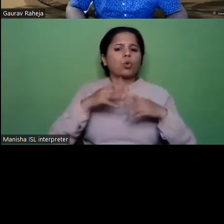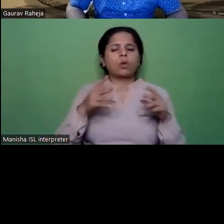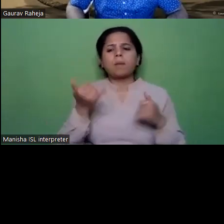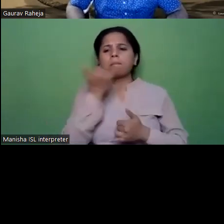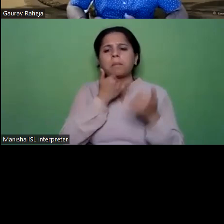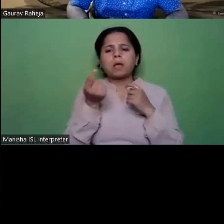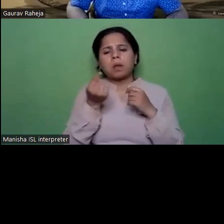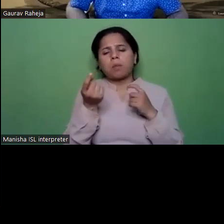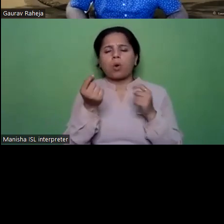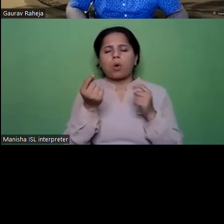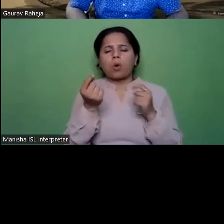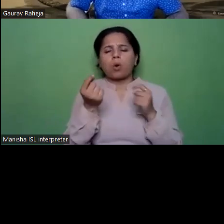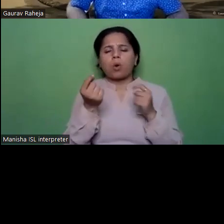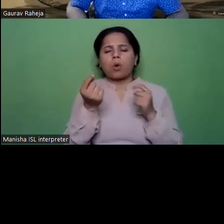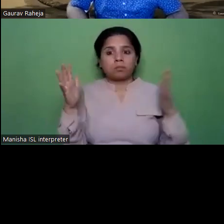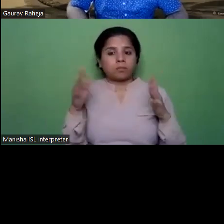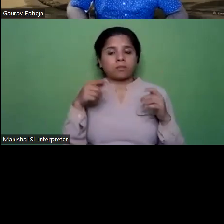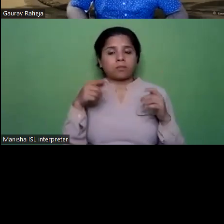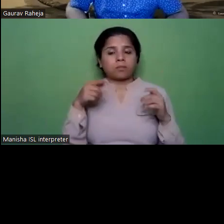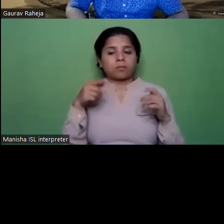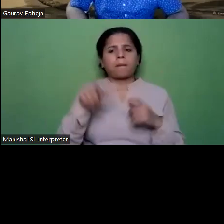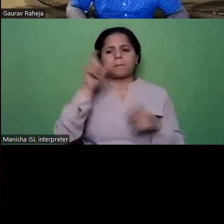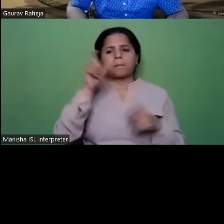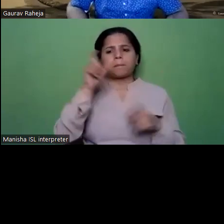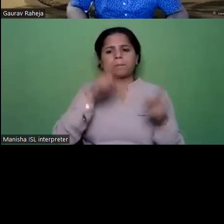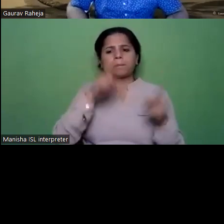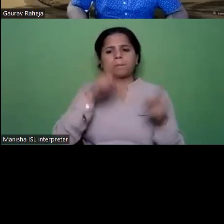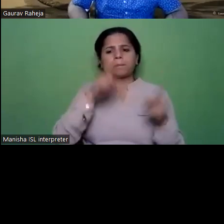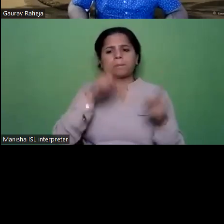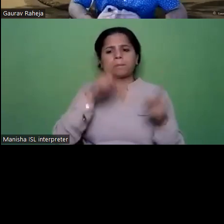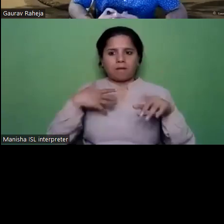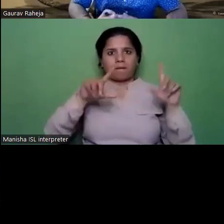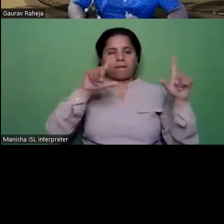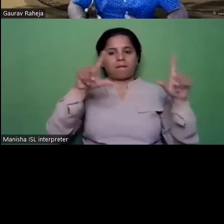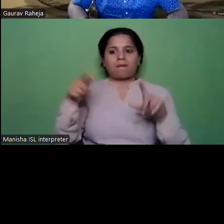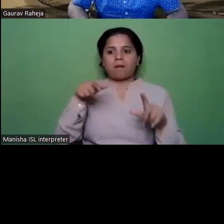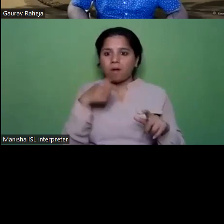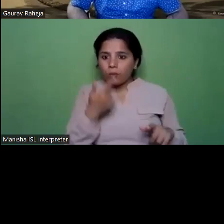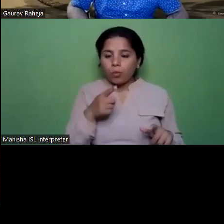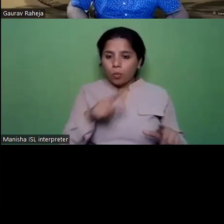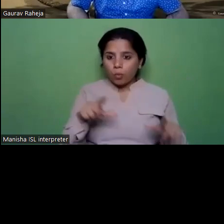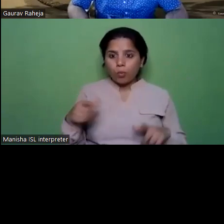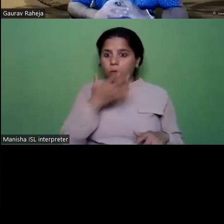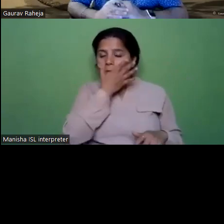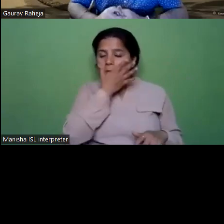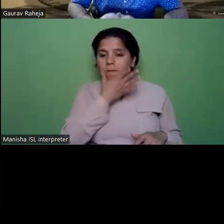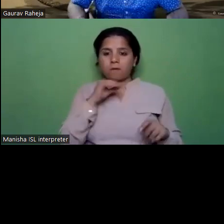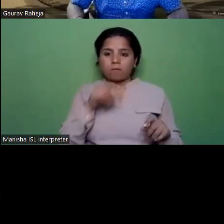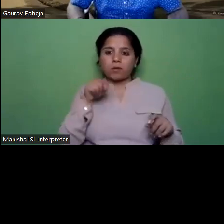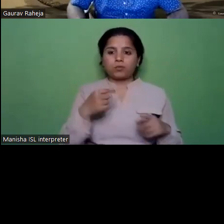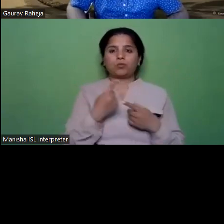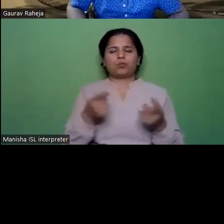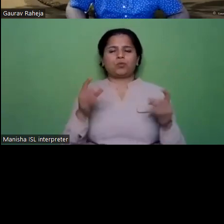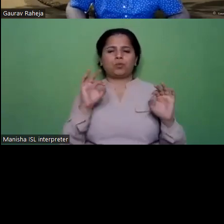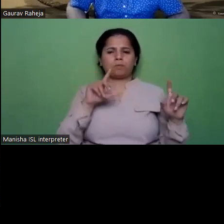at. See, these days, many of us go for tilings, right? We all say, oh, we want to make a nice showroom, everything